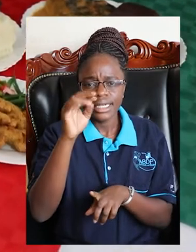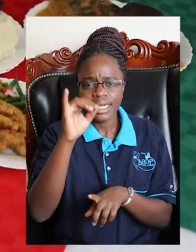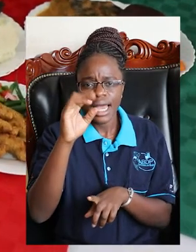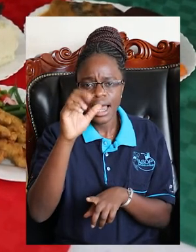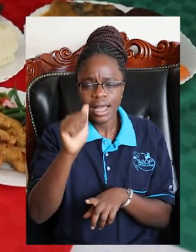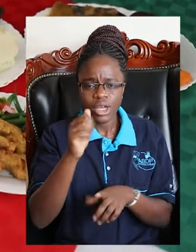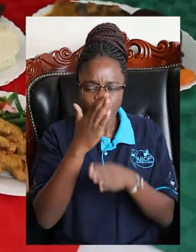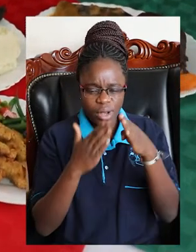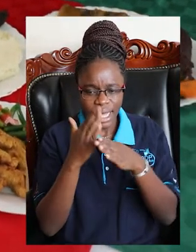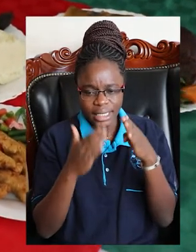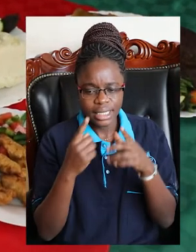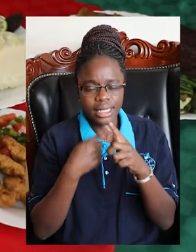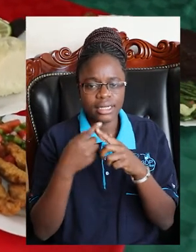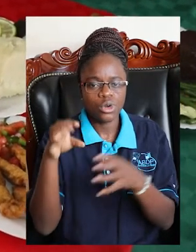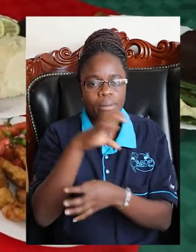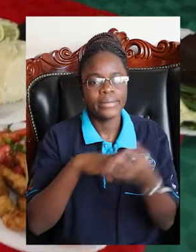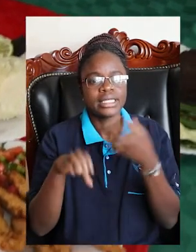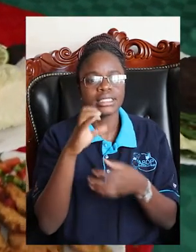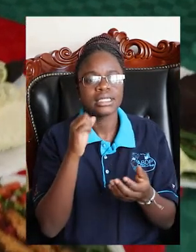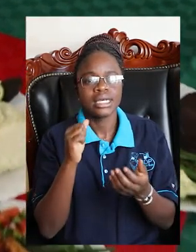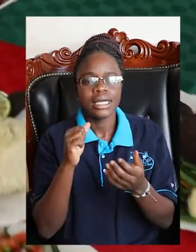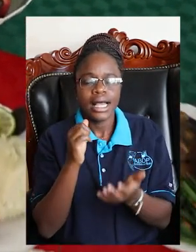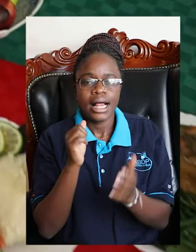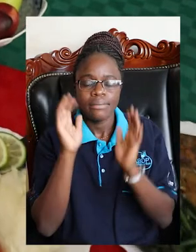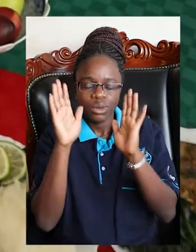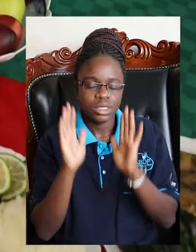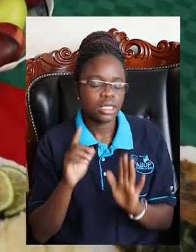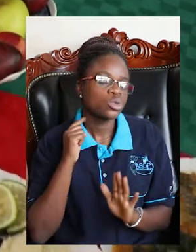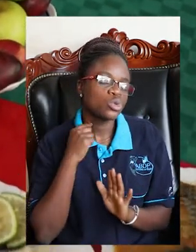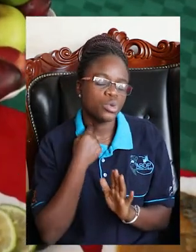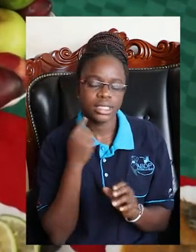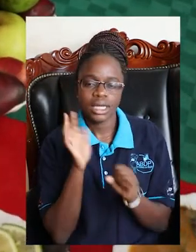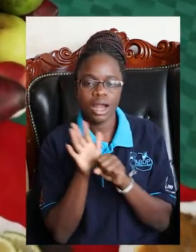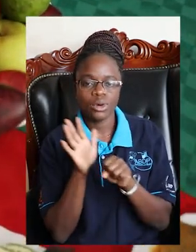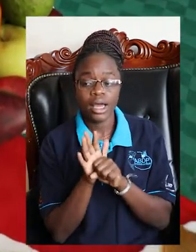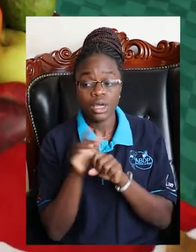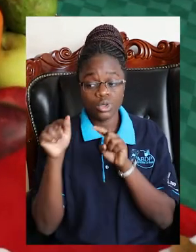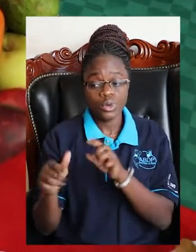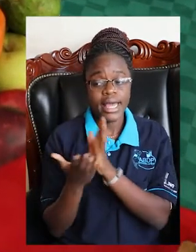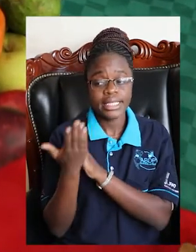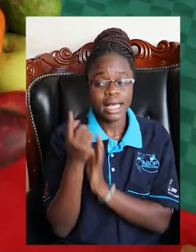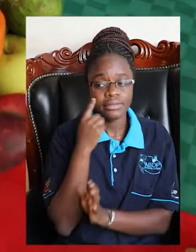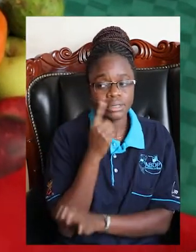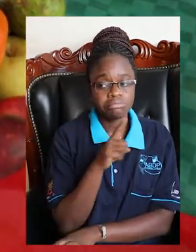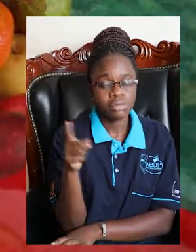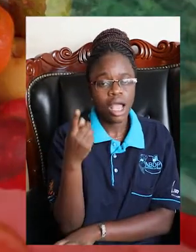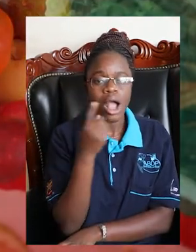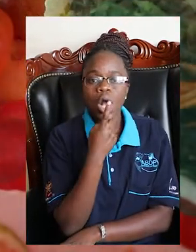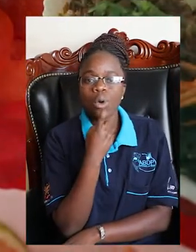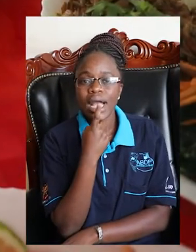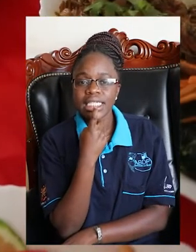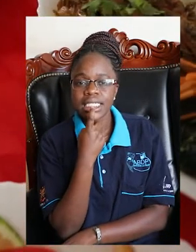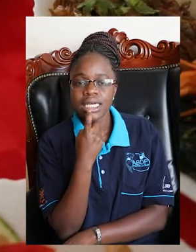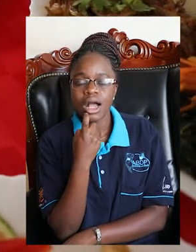it with the ugali. And this time we're serving it with the white ugali and